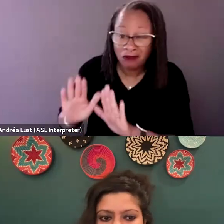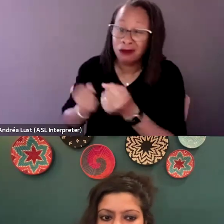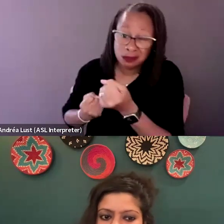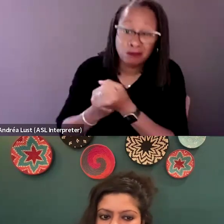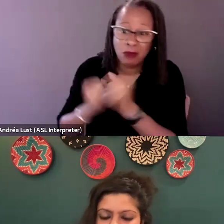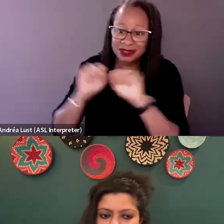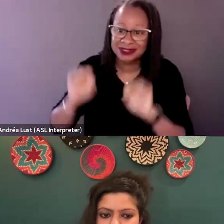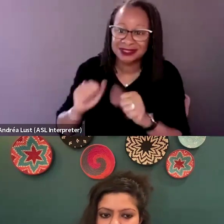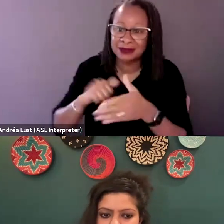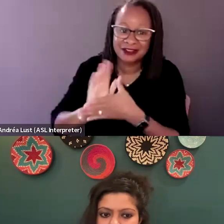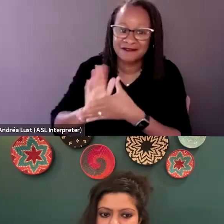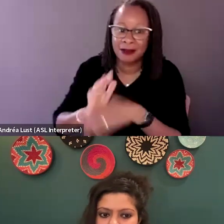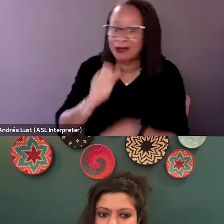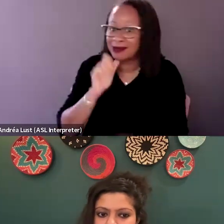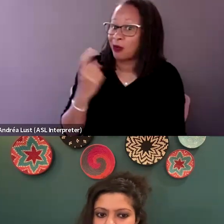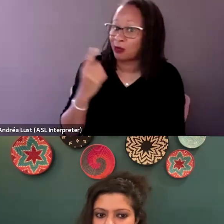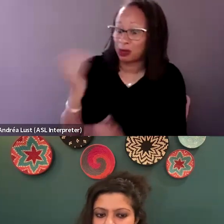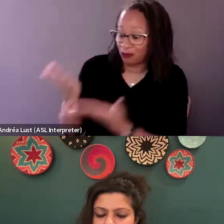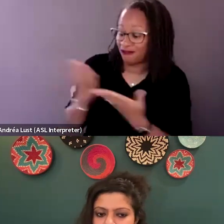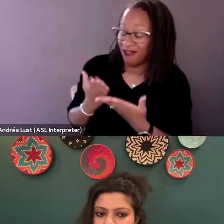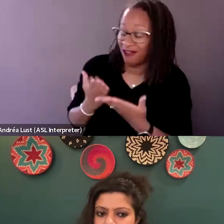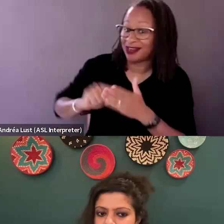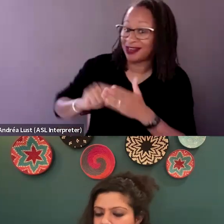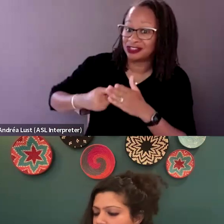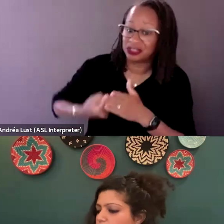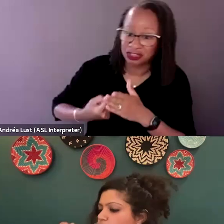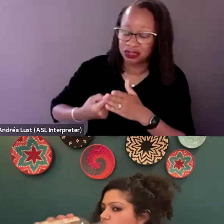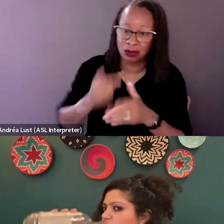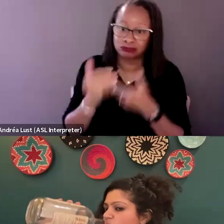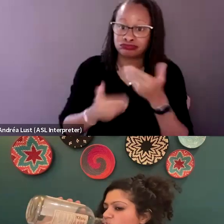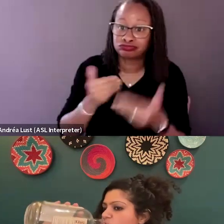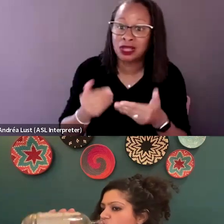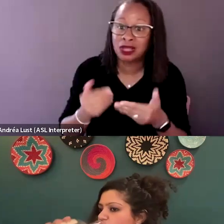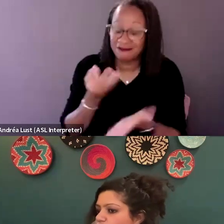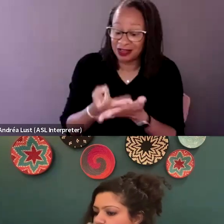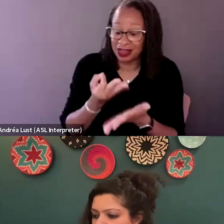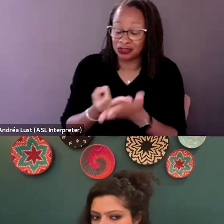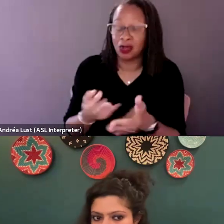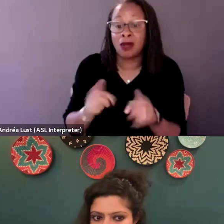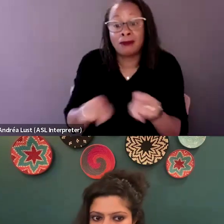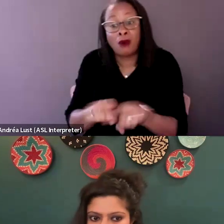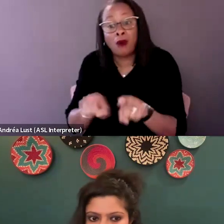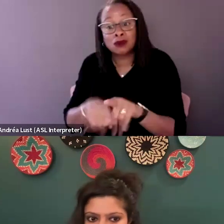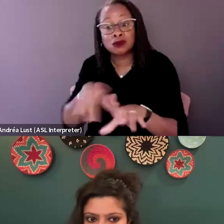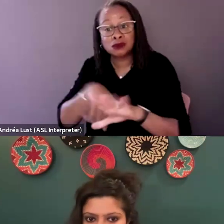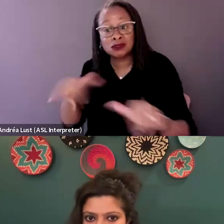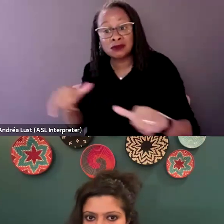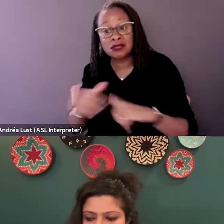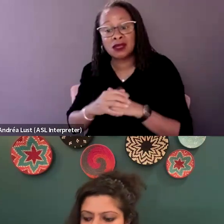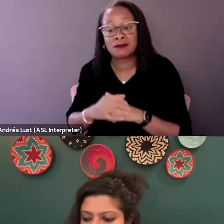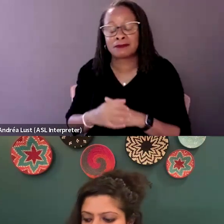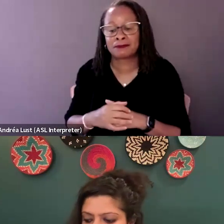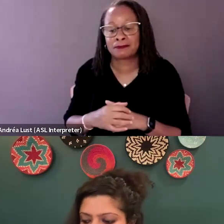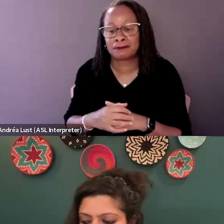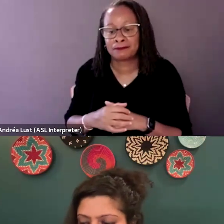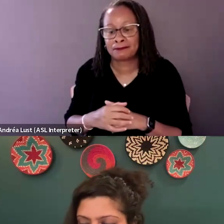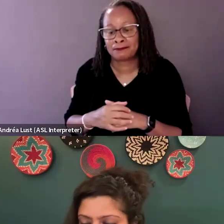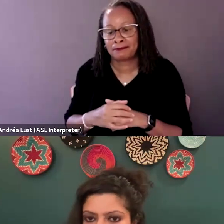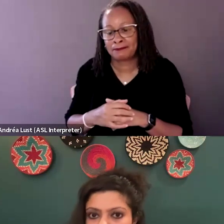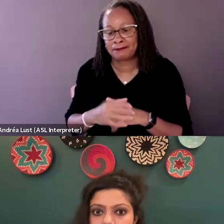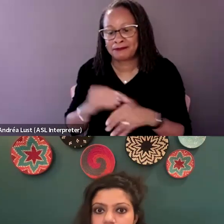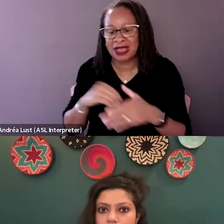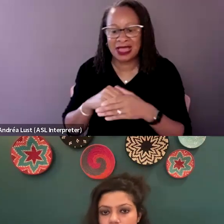was a particular um, sort of a trajectory of filmmaking that was interested in what can vaguely be called a